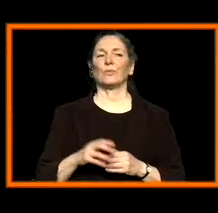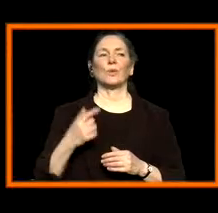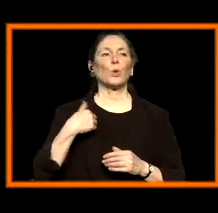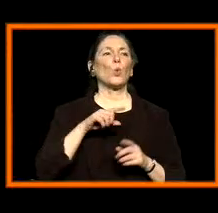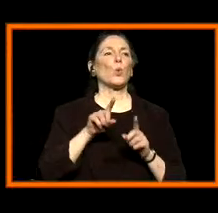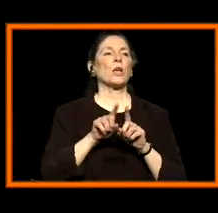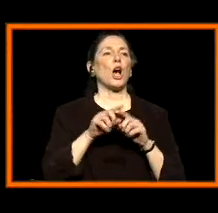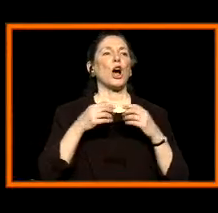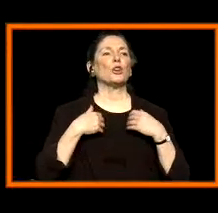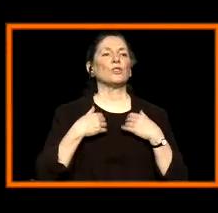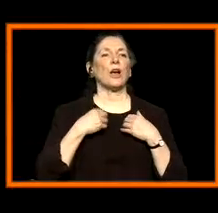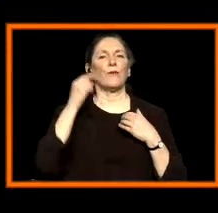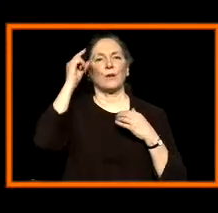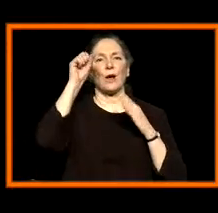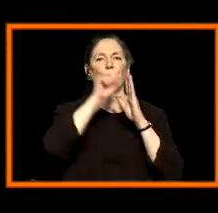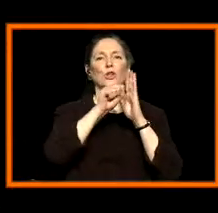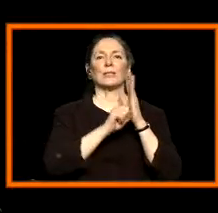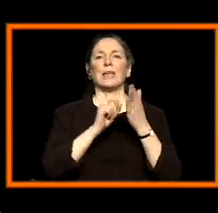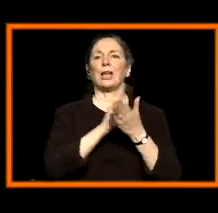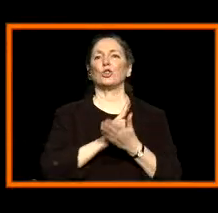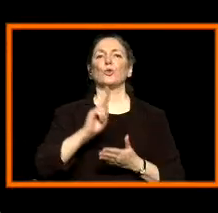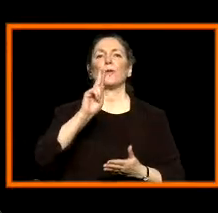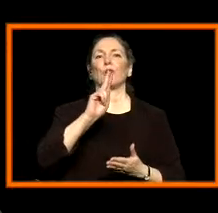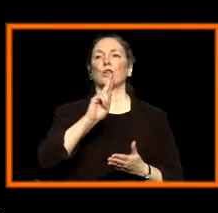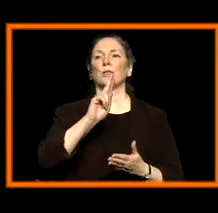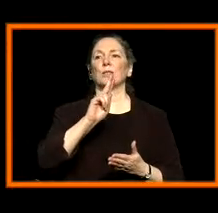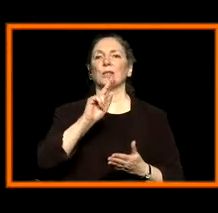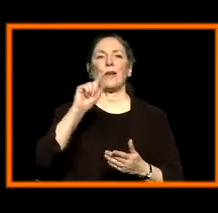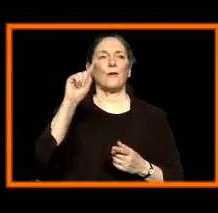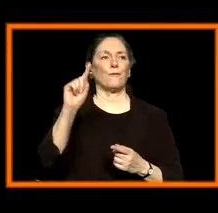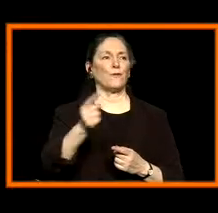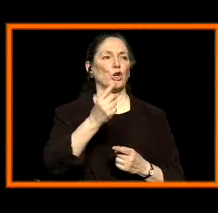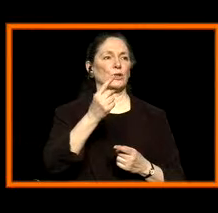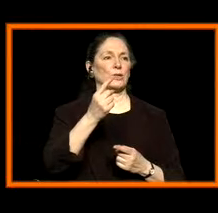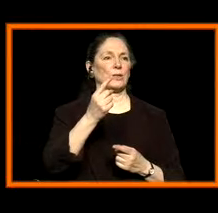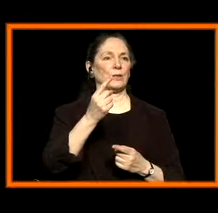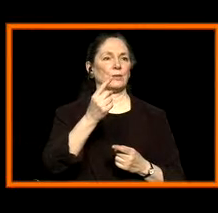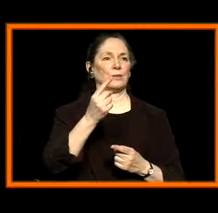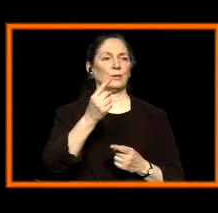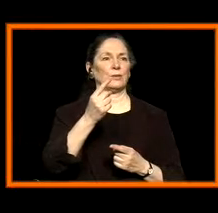We also have Governor State University's first